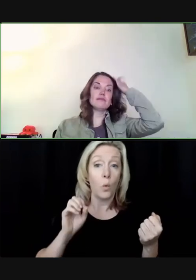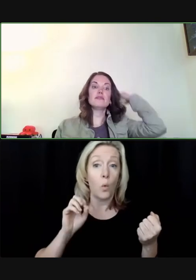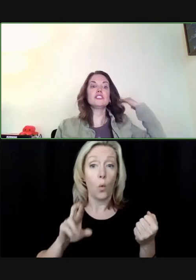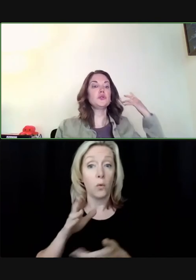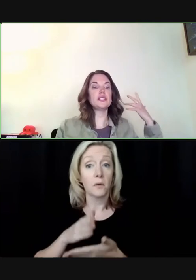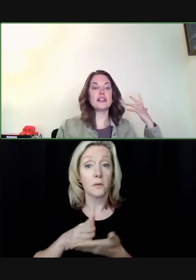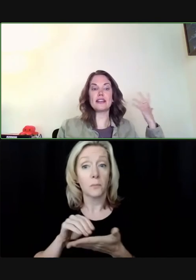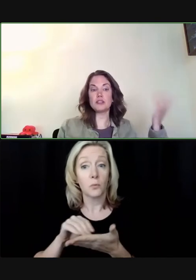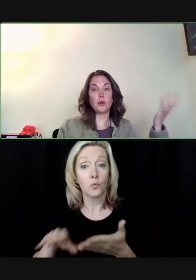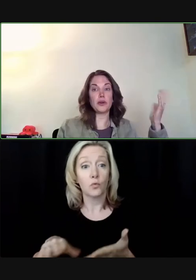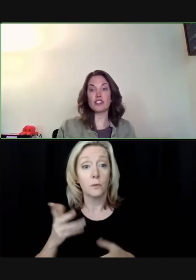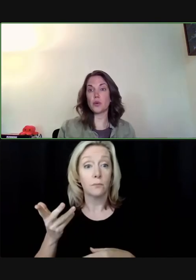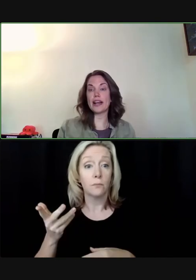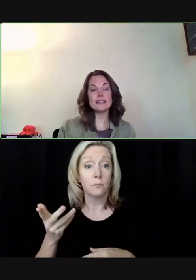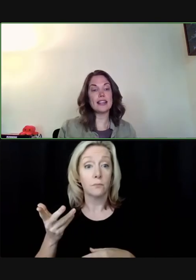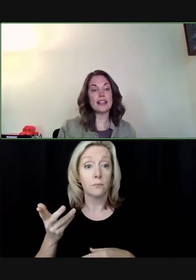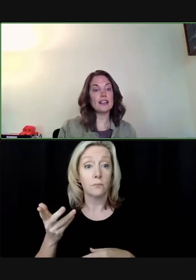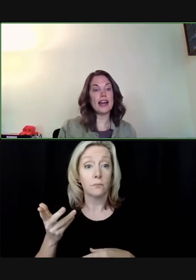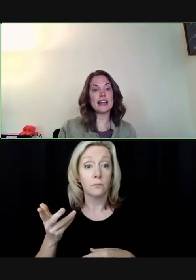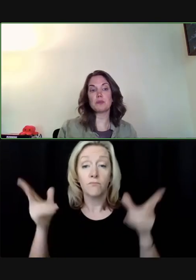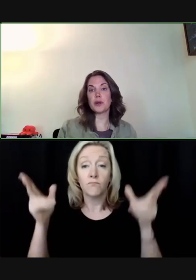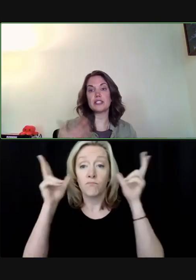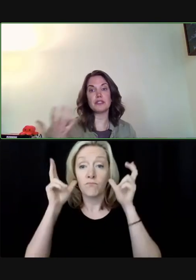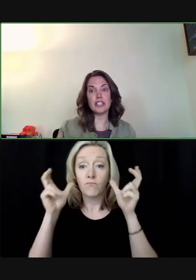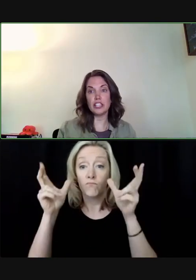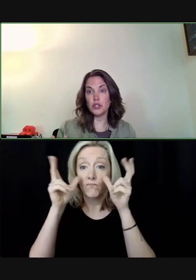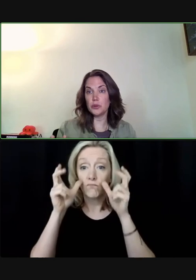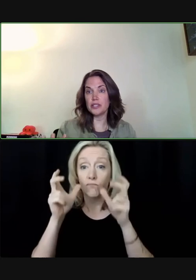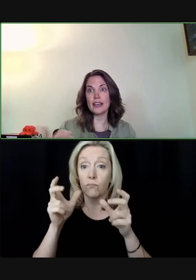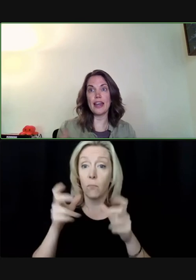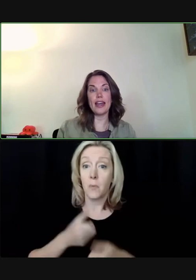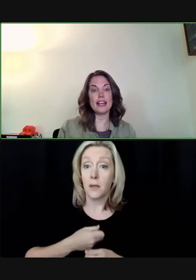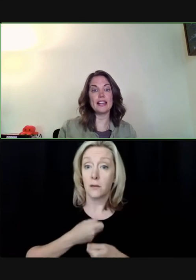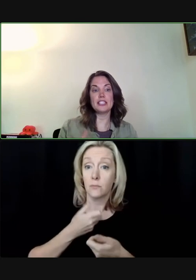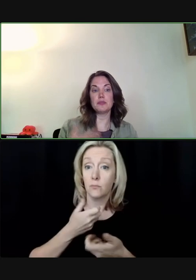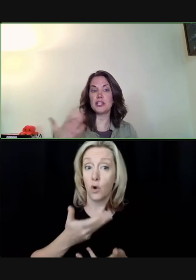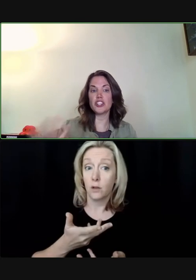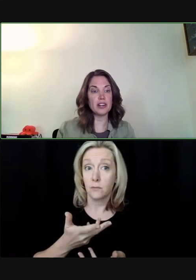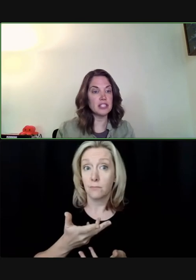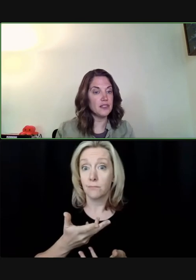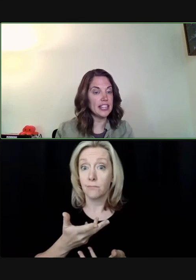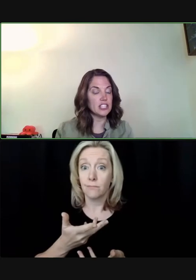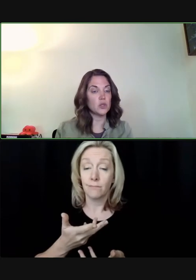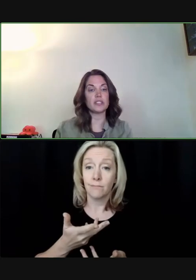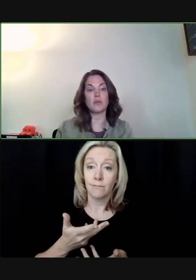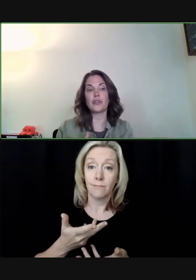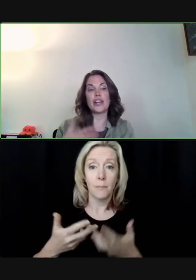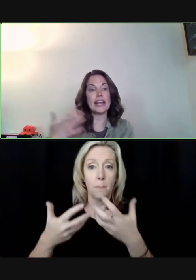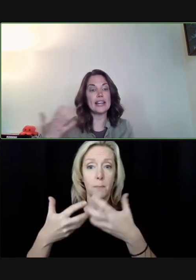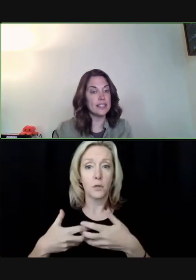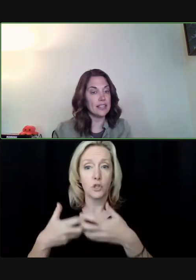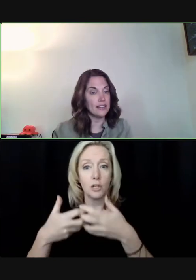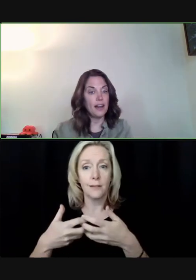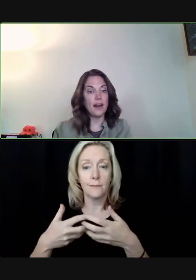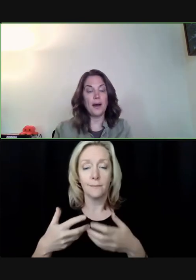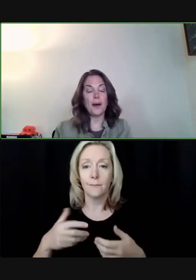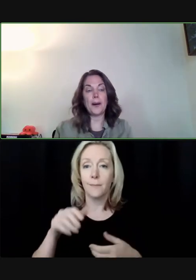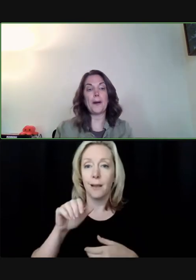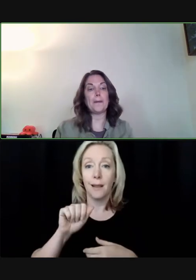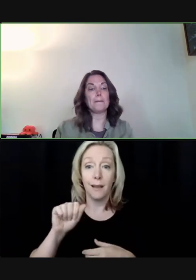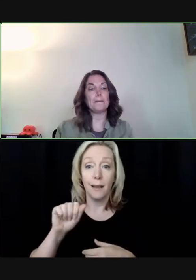be using spoken English or ASL and expressively using a speech generating device or some other